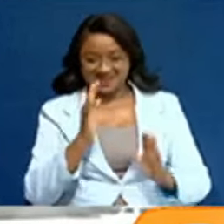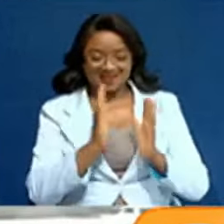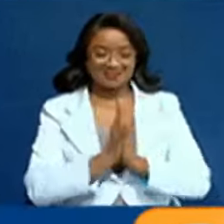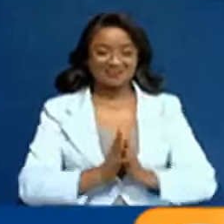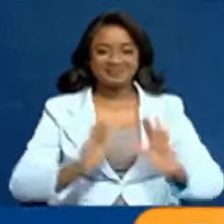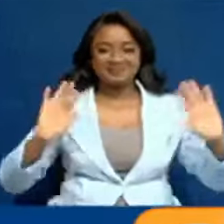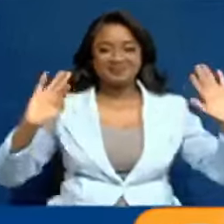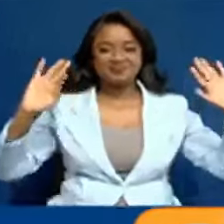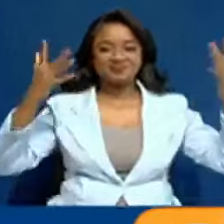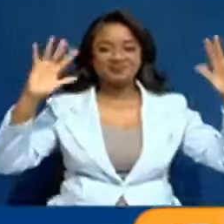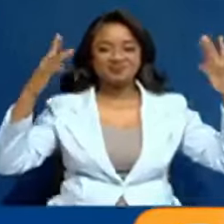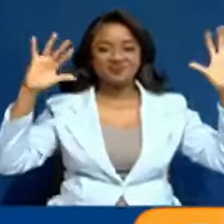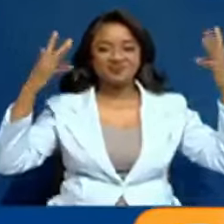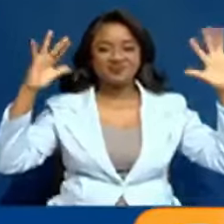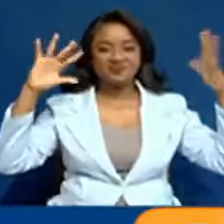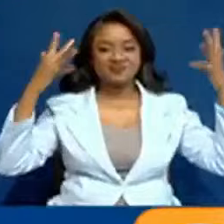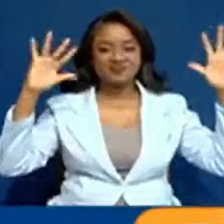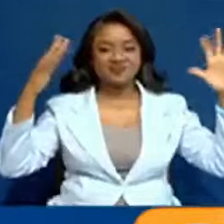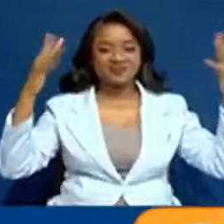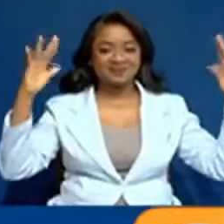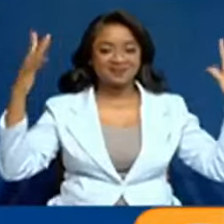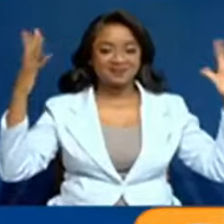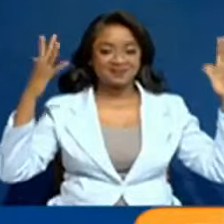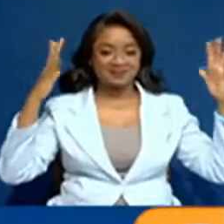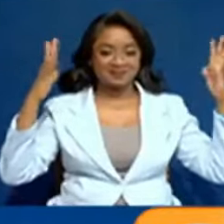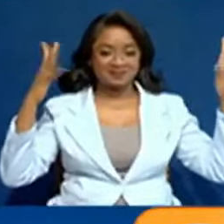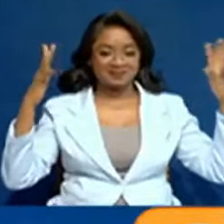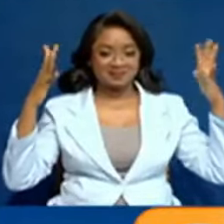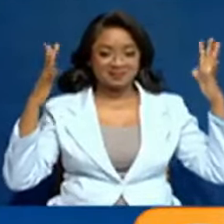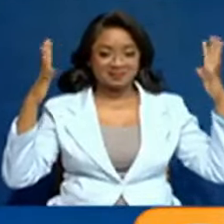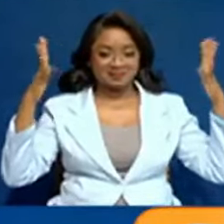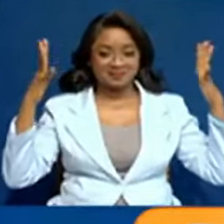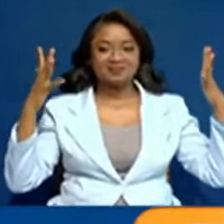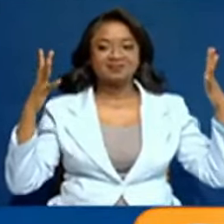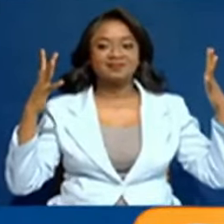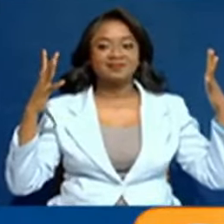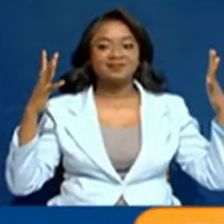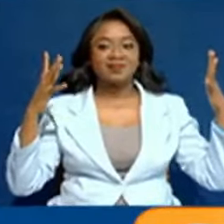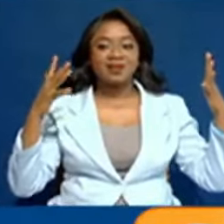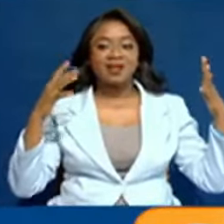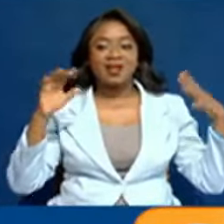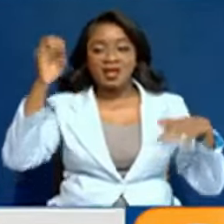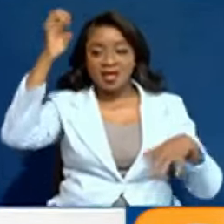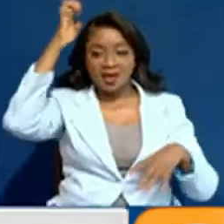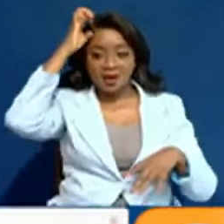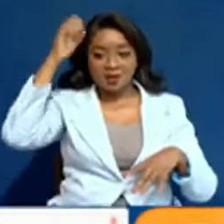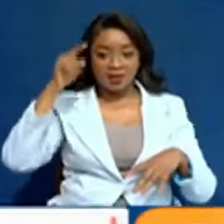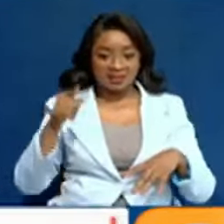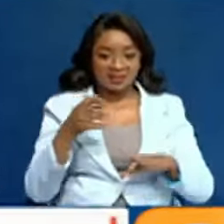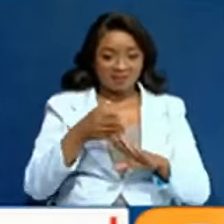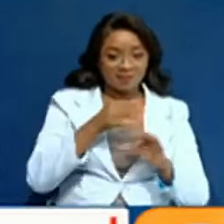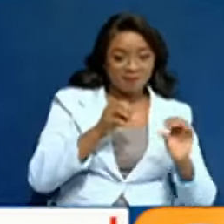congratulating Eldoret for being elevated from a municipality to a city.